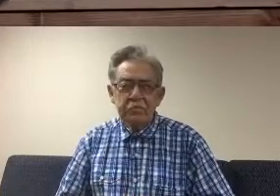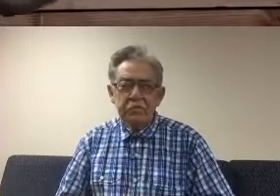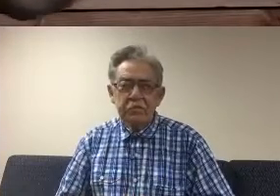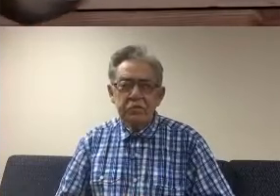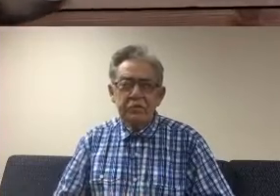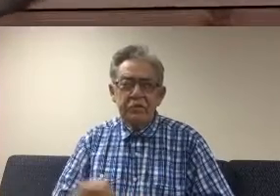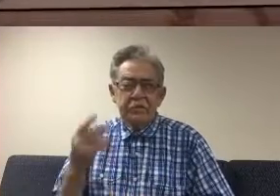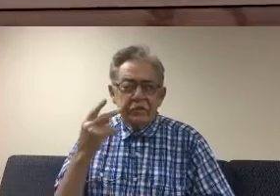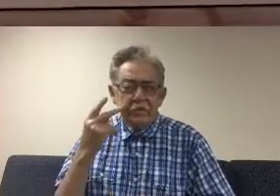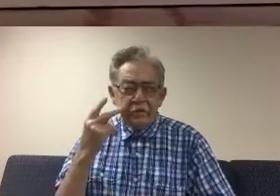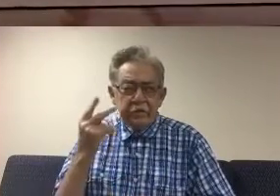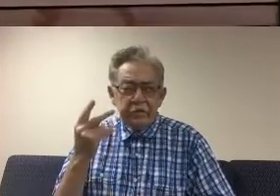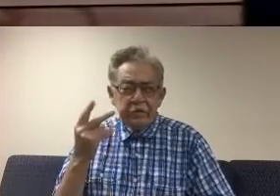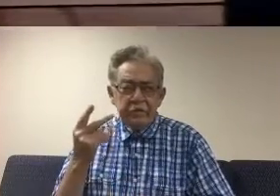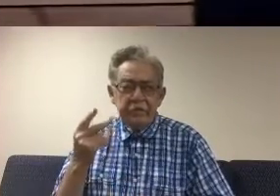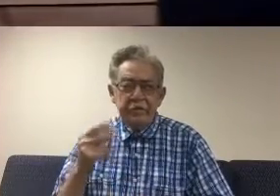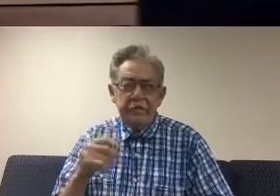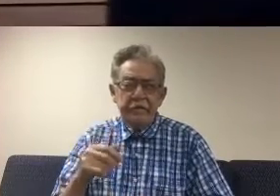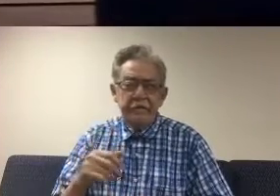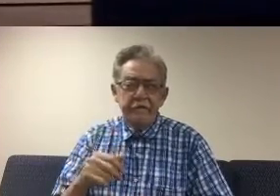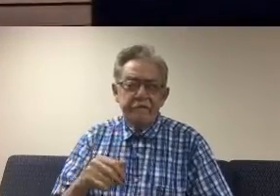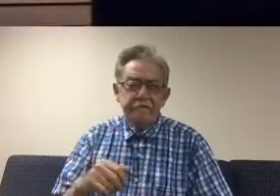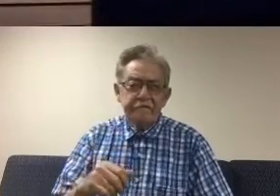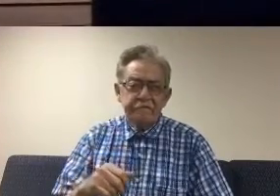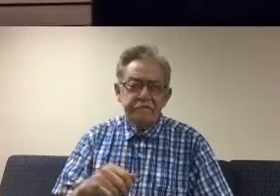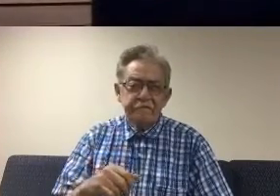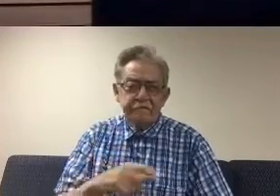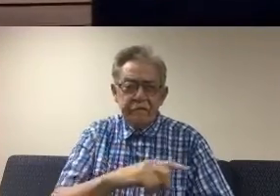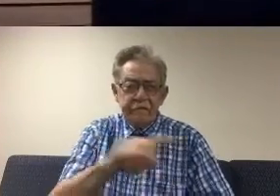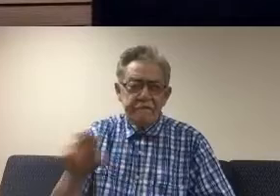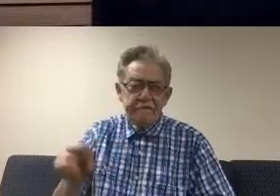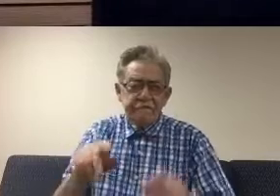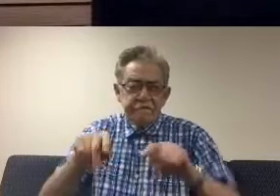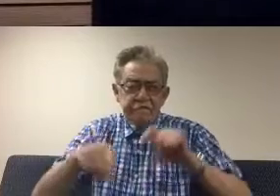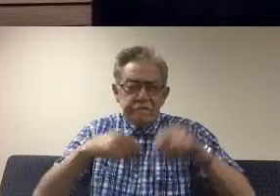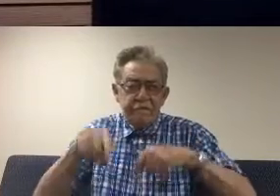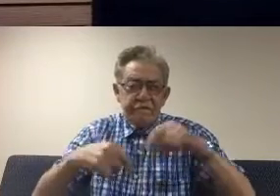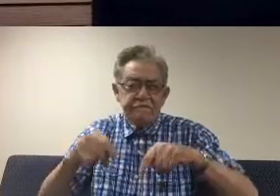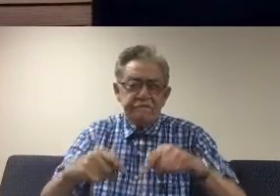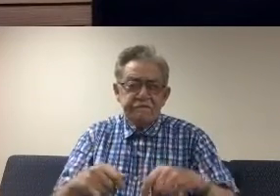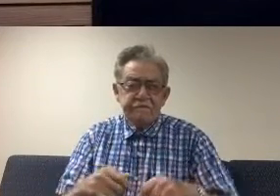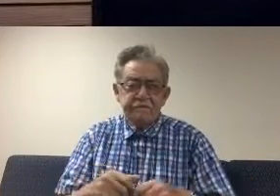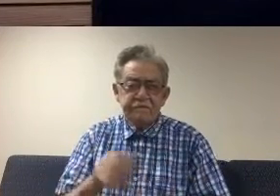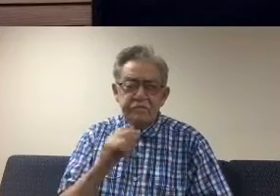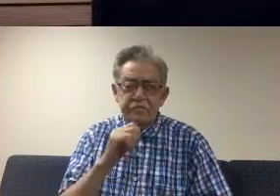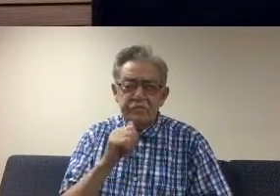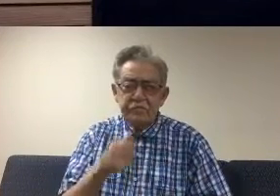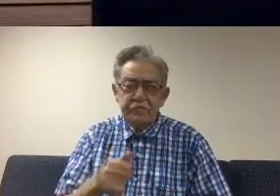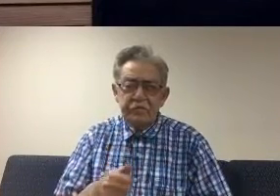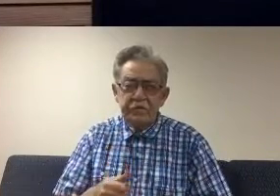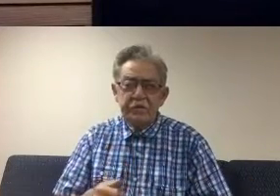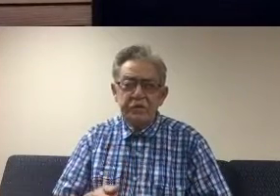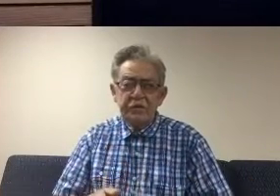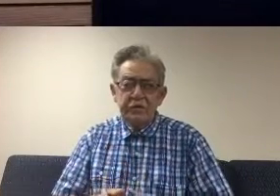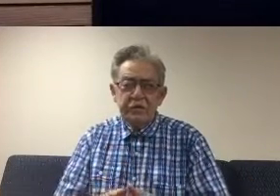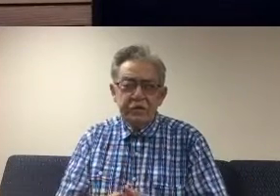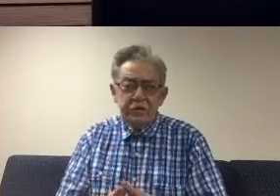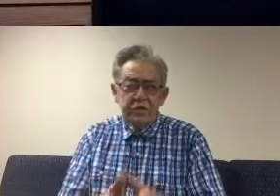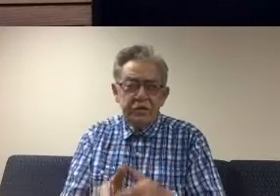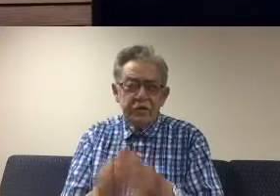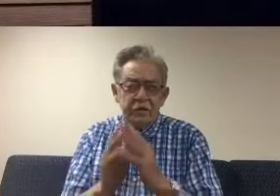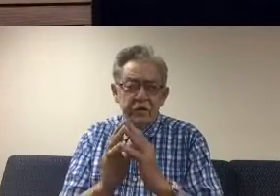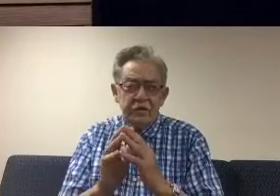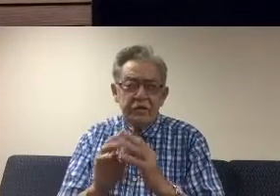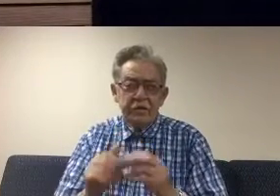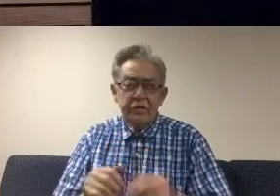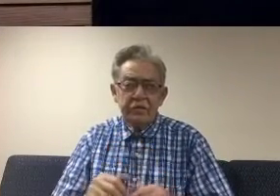You see, they did not allow what would give them acceptance to determine what they were going